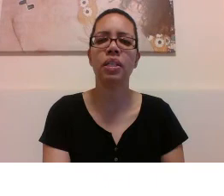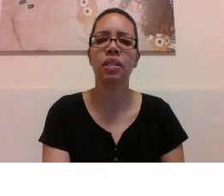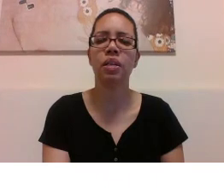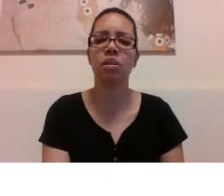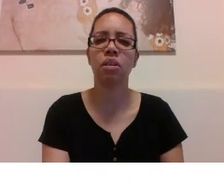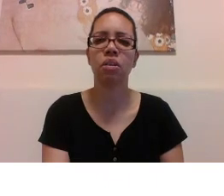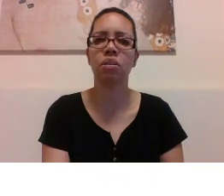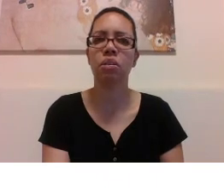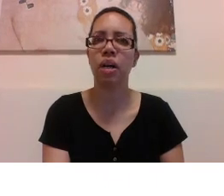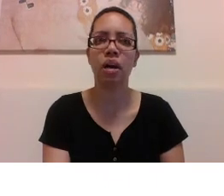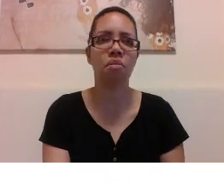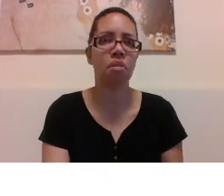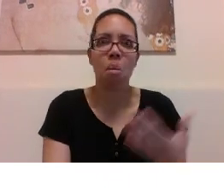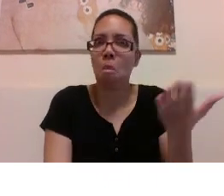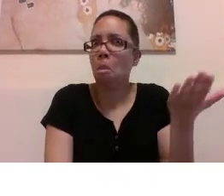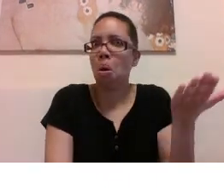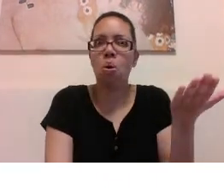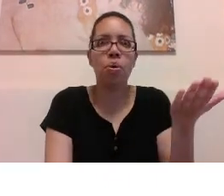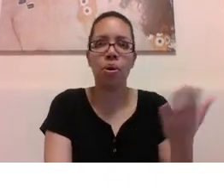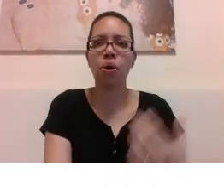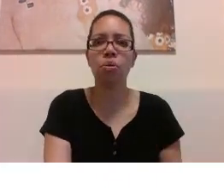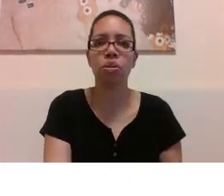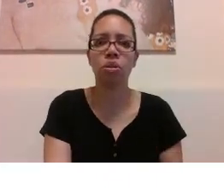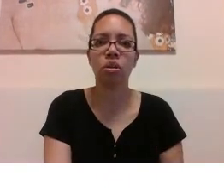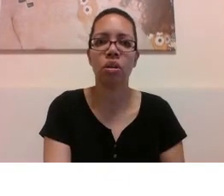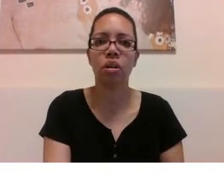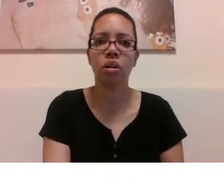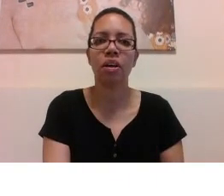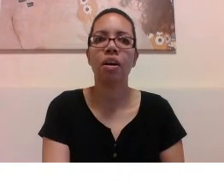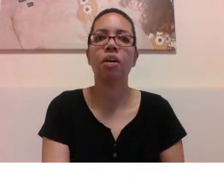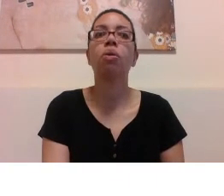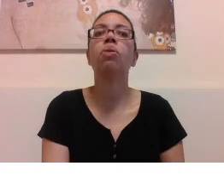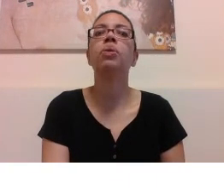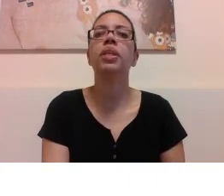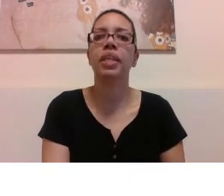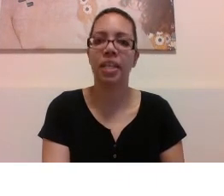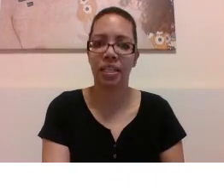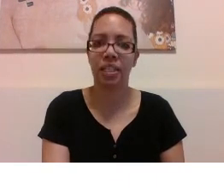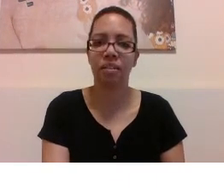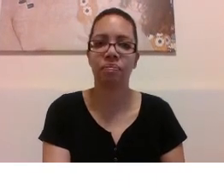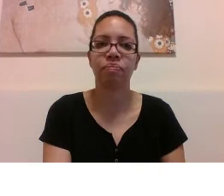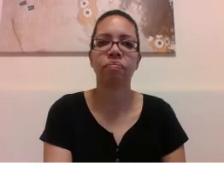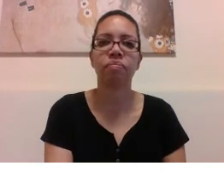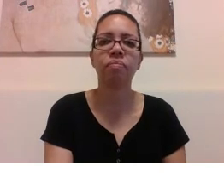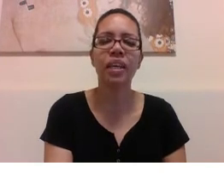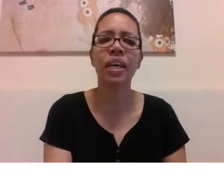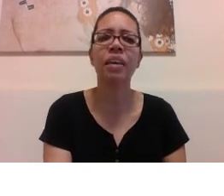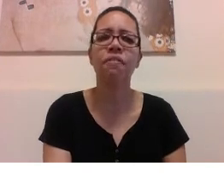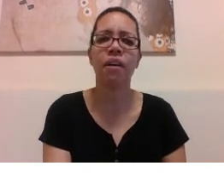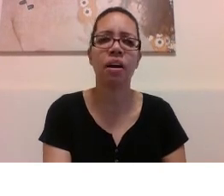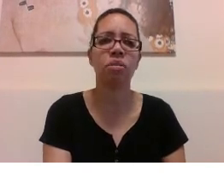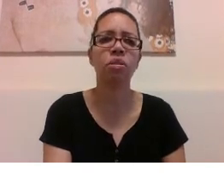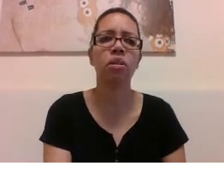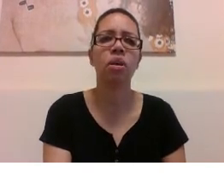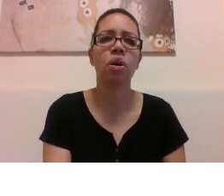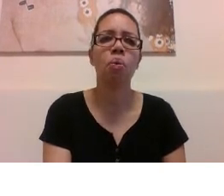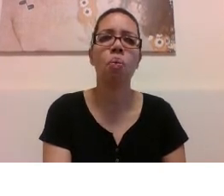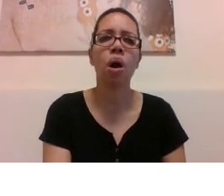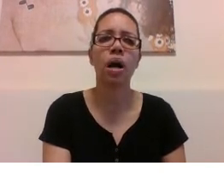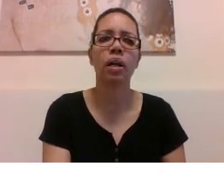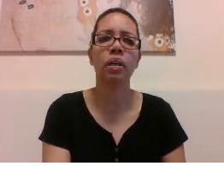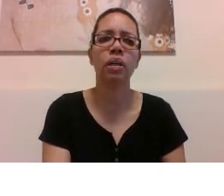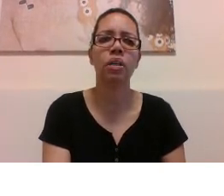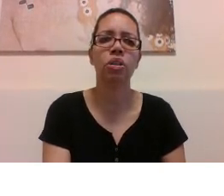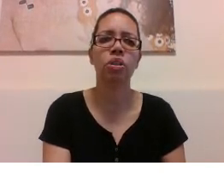What else is he going to do now? Who knows? Oh yes, he found